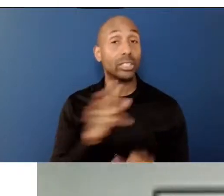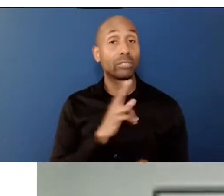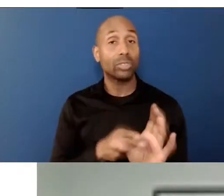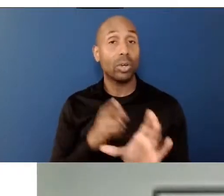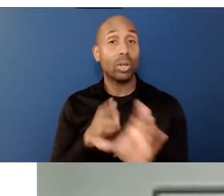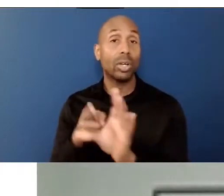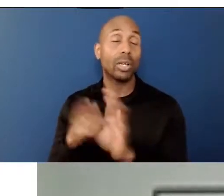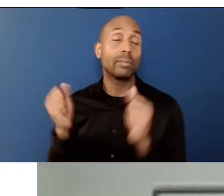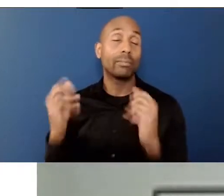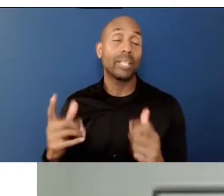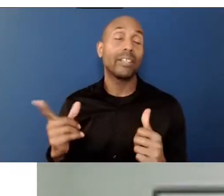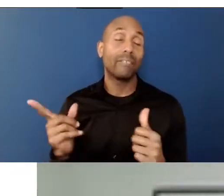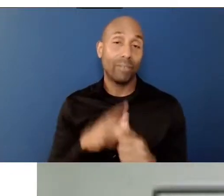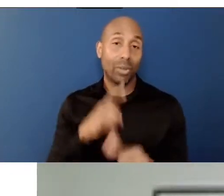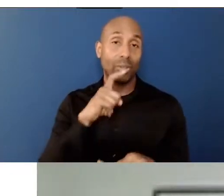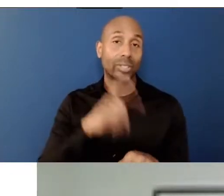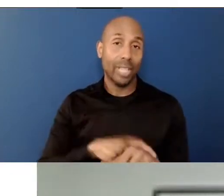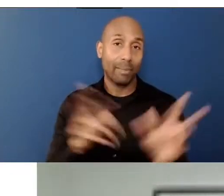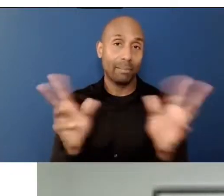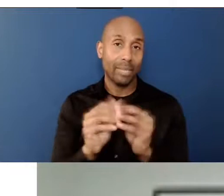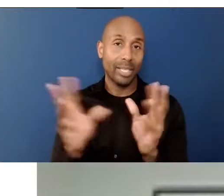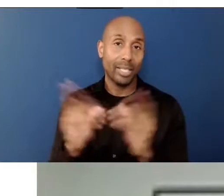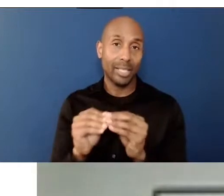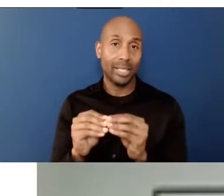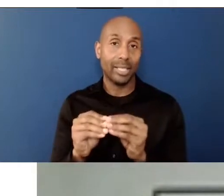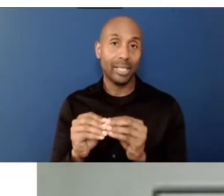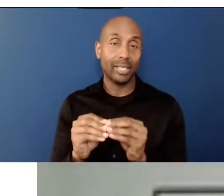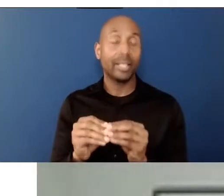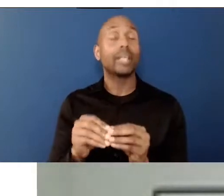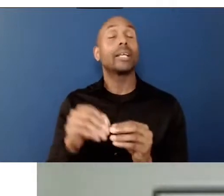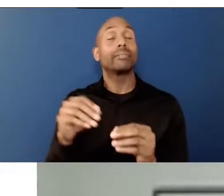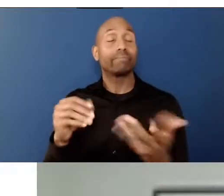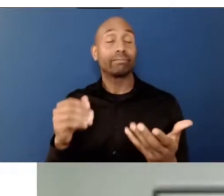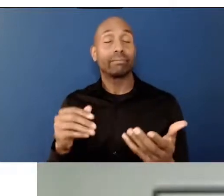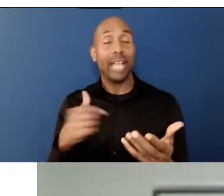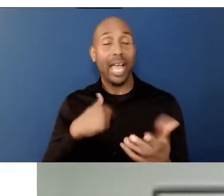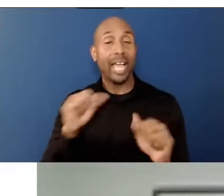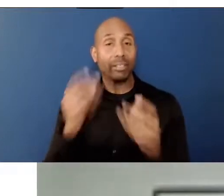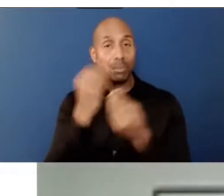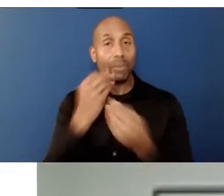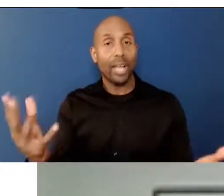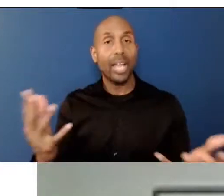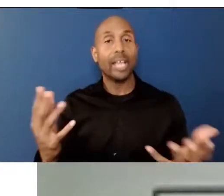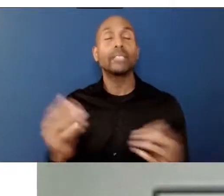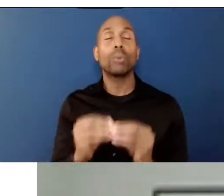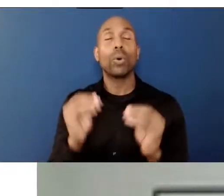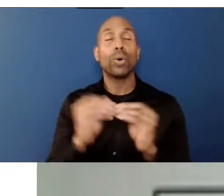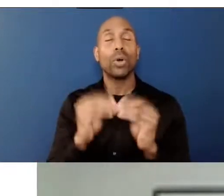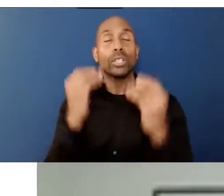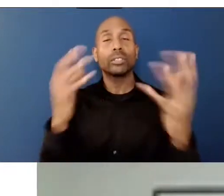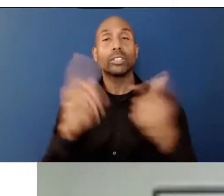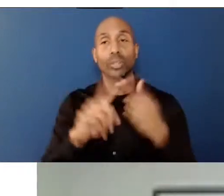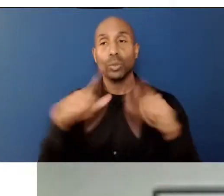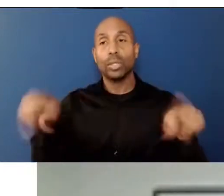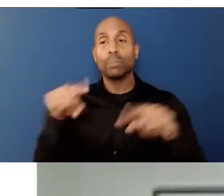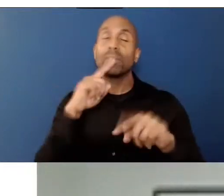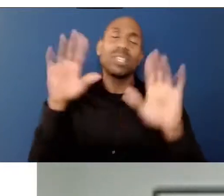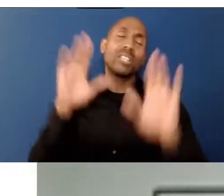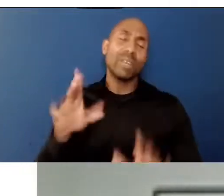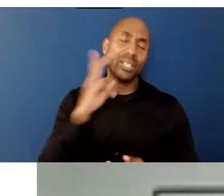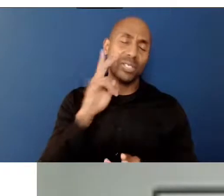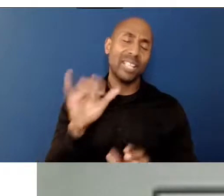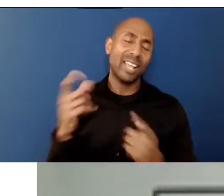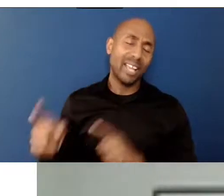meetings and provide some information. And it's really great to be a part of that and see that work happening. And many of the plans are underway as well.